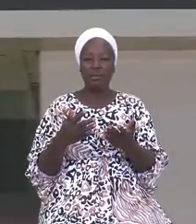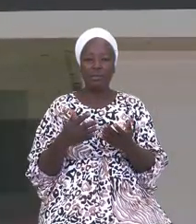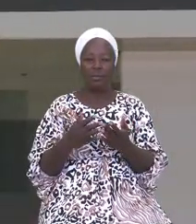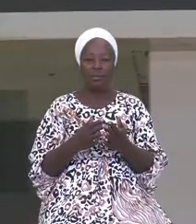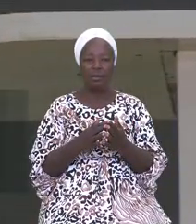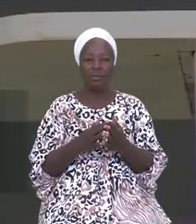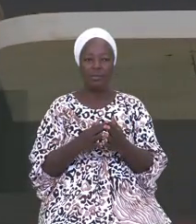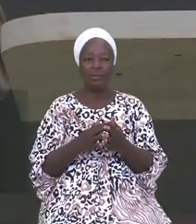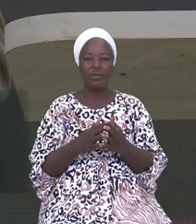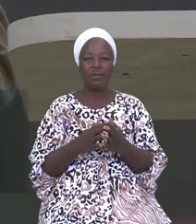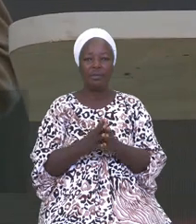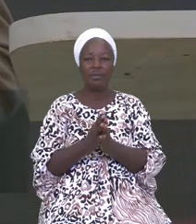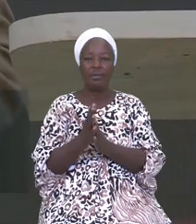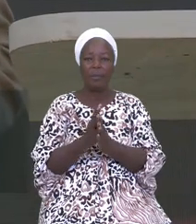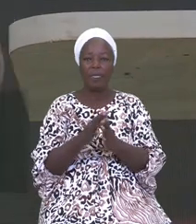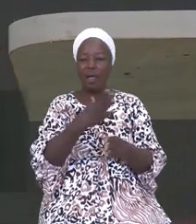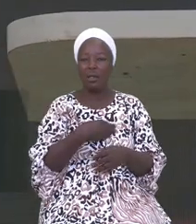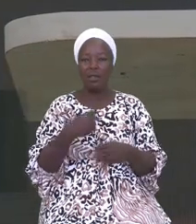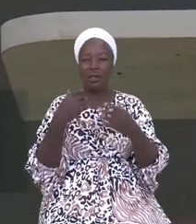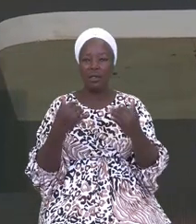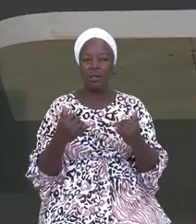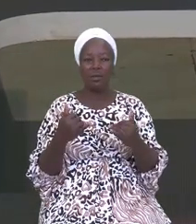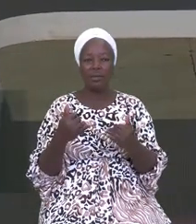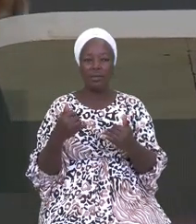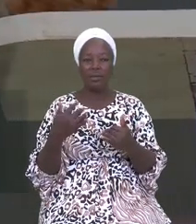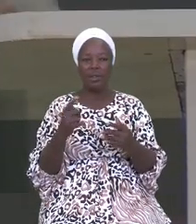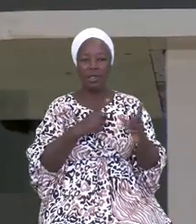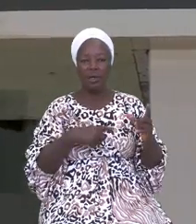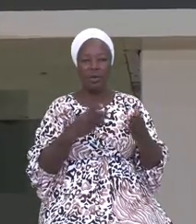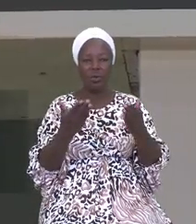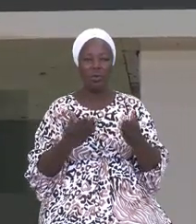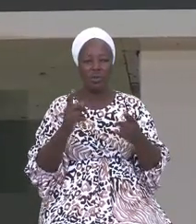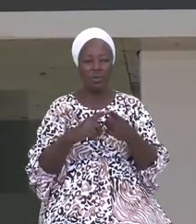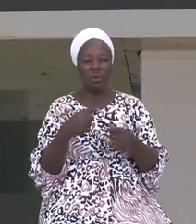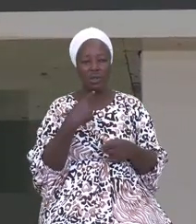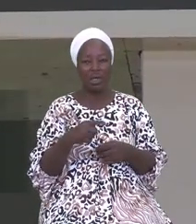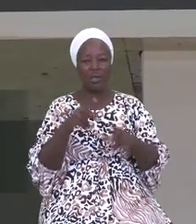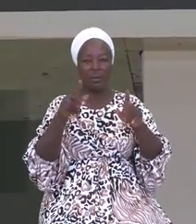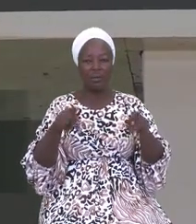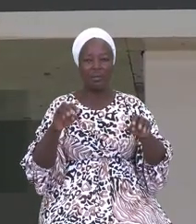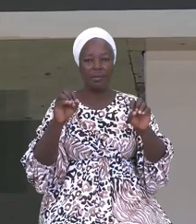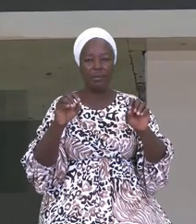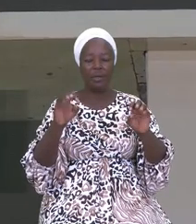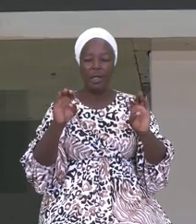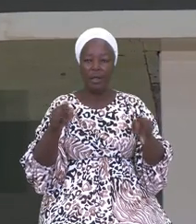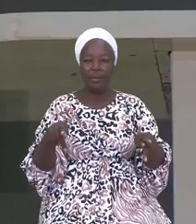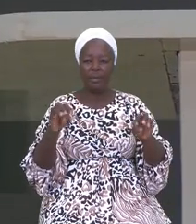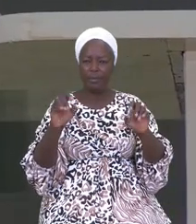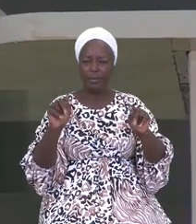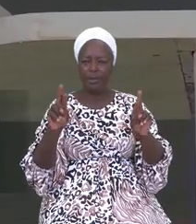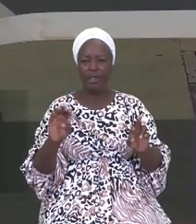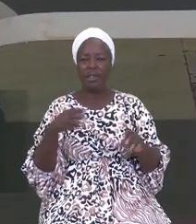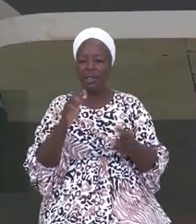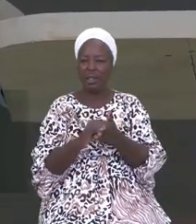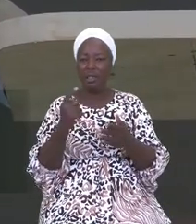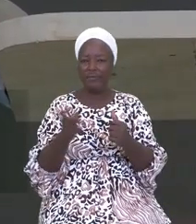fish. And now the Lord wants to check up. Peter, the first time I met you, I told you to throw